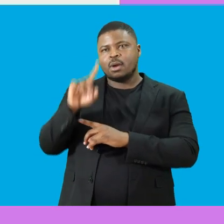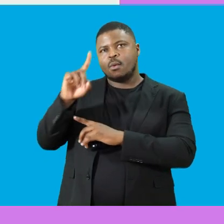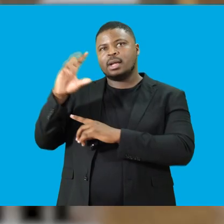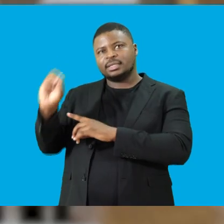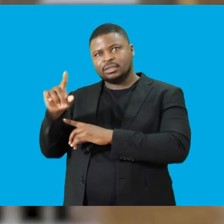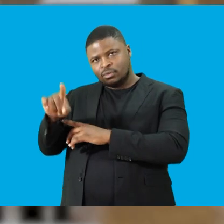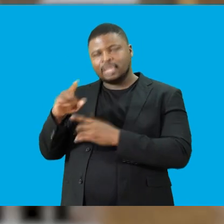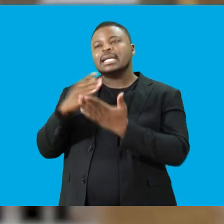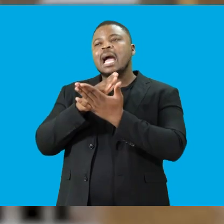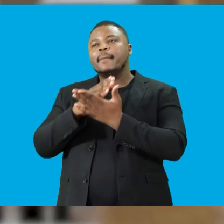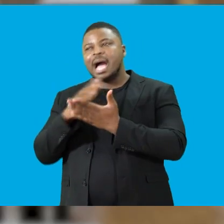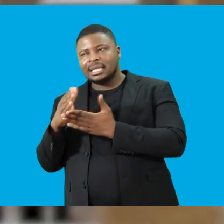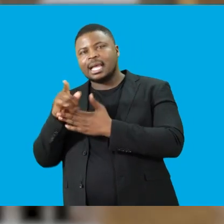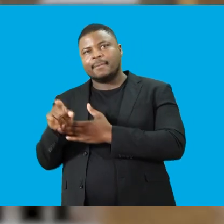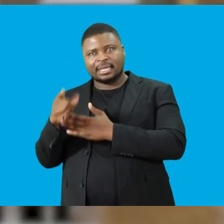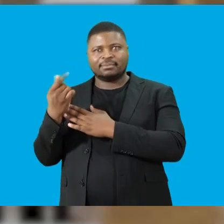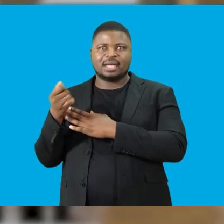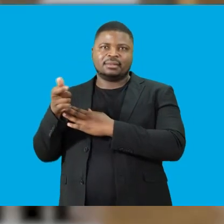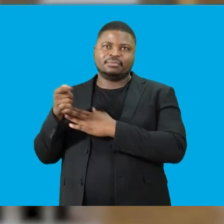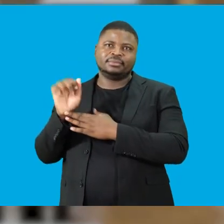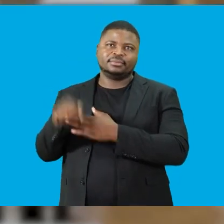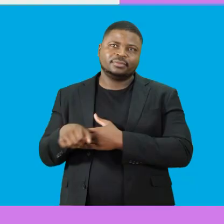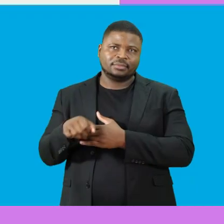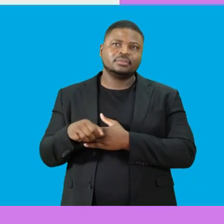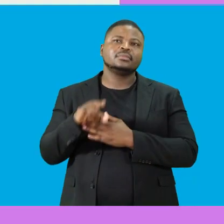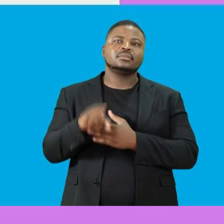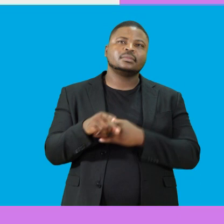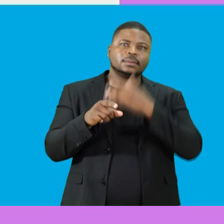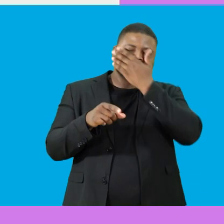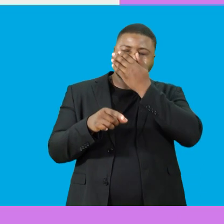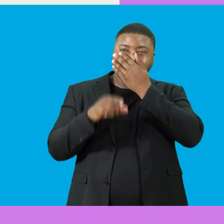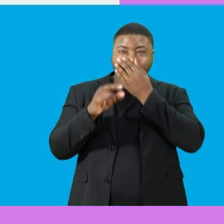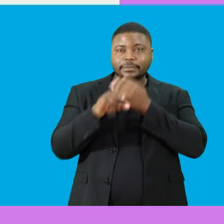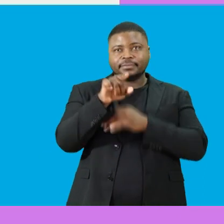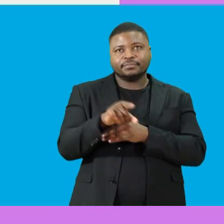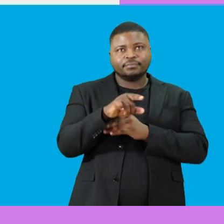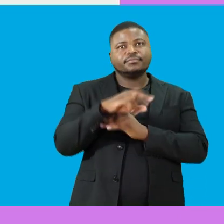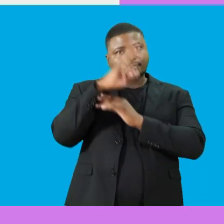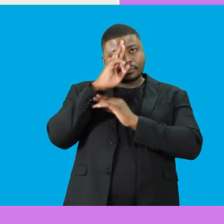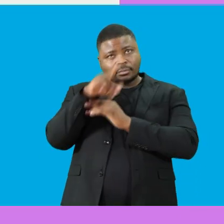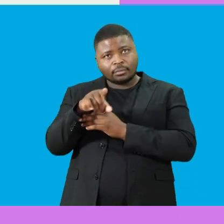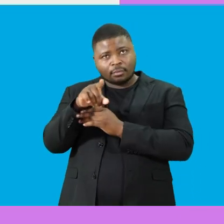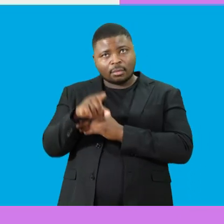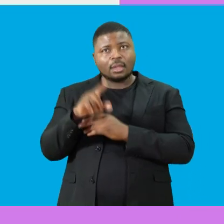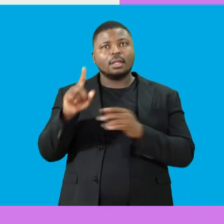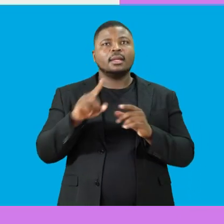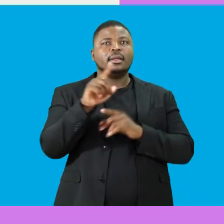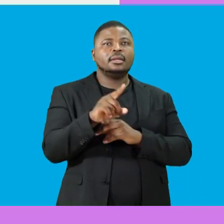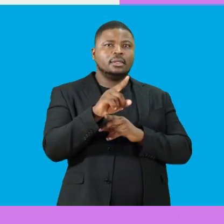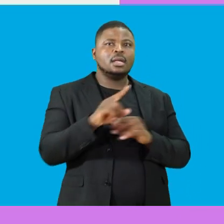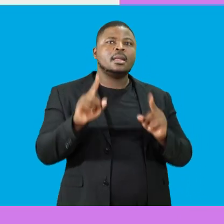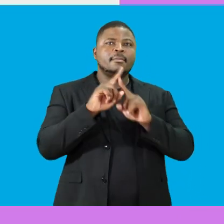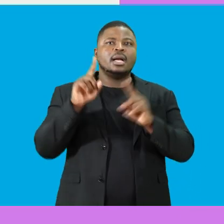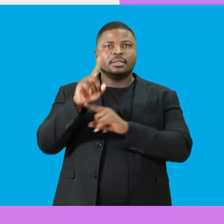you withdraw money, for an example, let's say you are withdrawing 150 Rand. Already we can see that we only have one 100